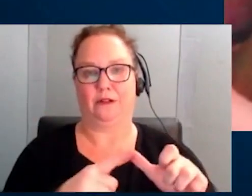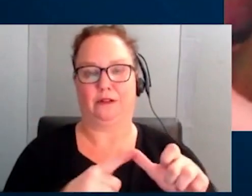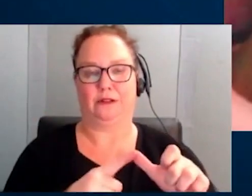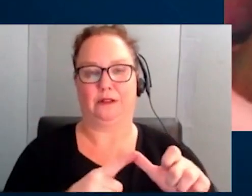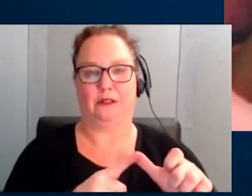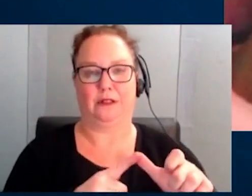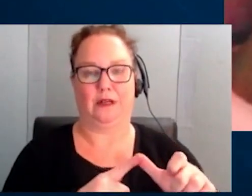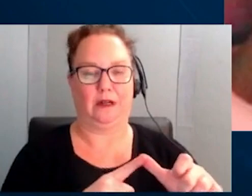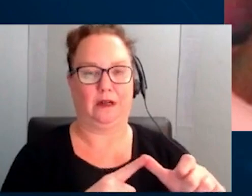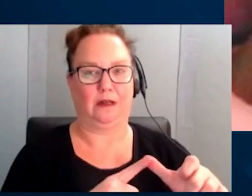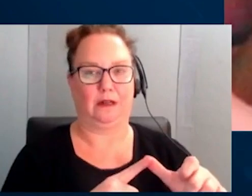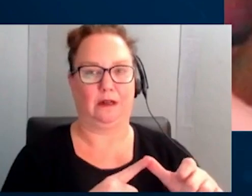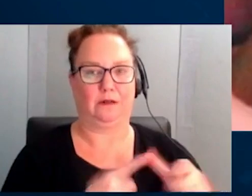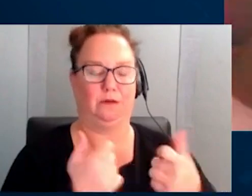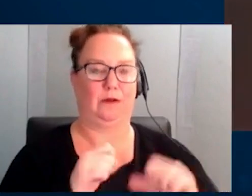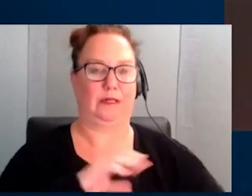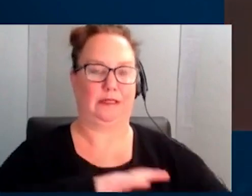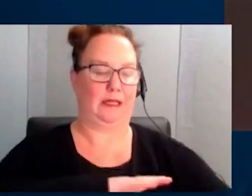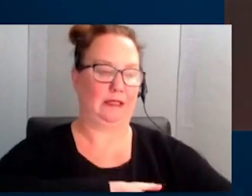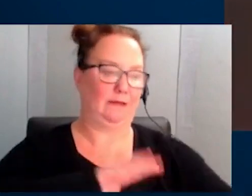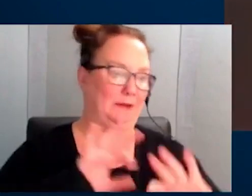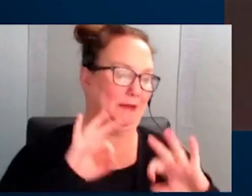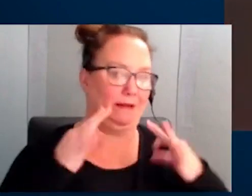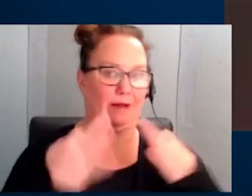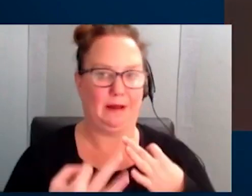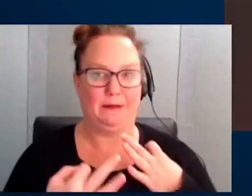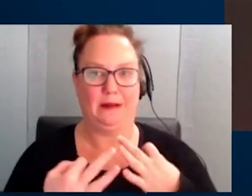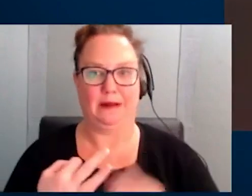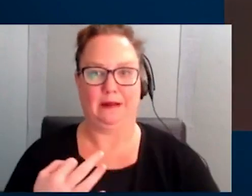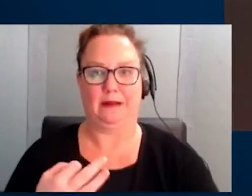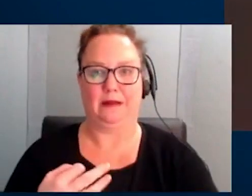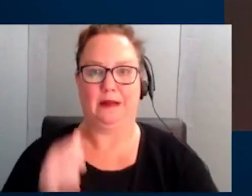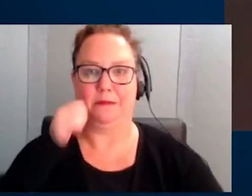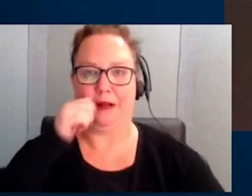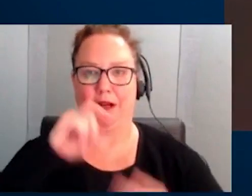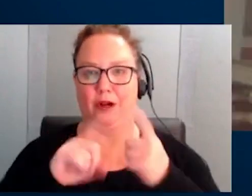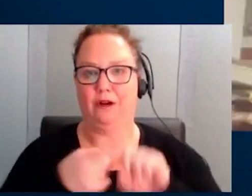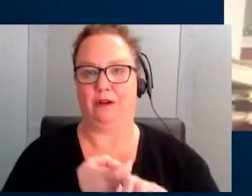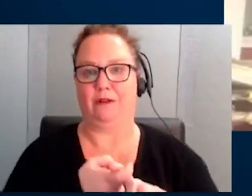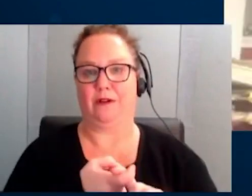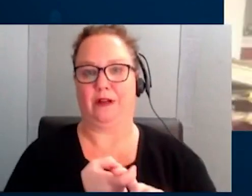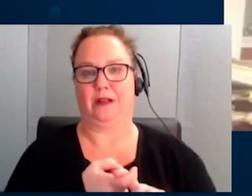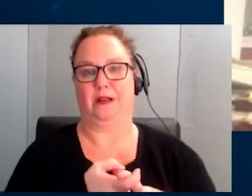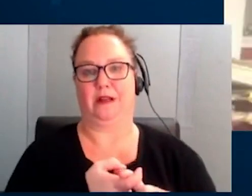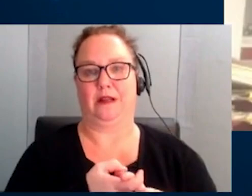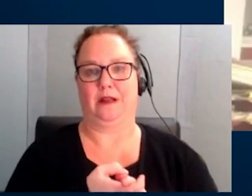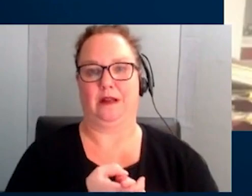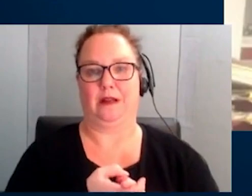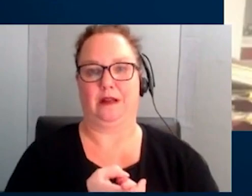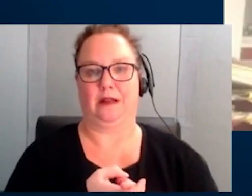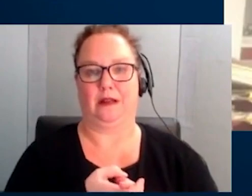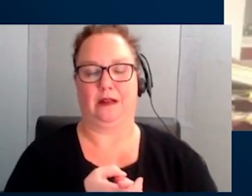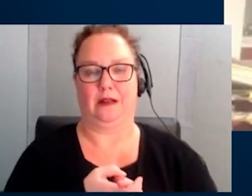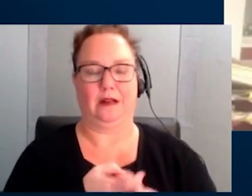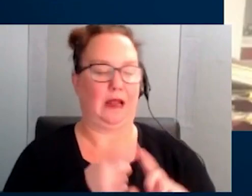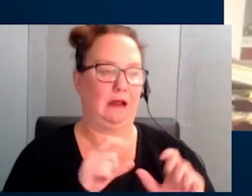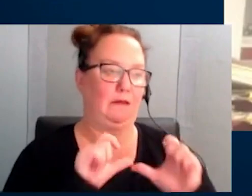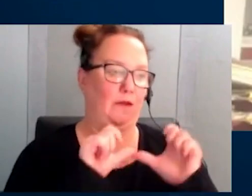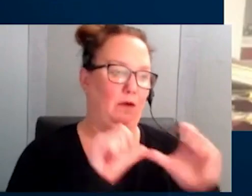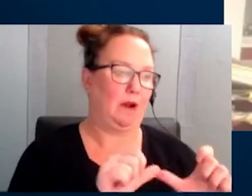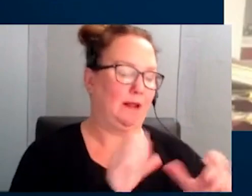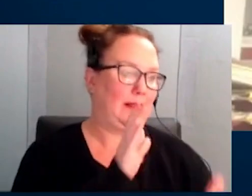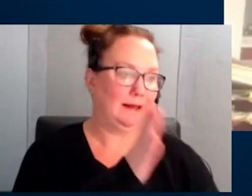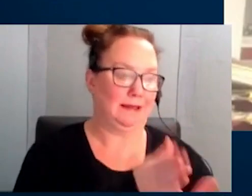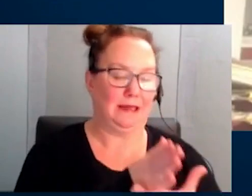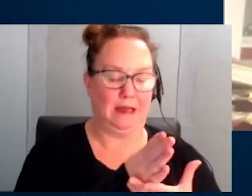to please my family and my girlfriend, and I'd take it for a little bit, and then I'd stop taking it